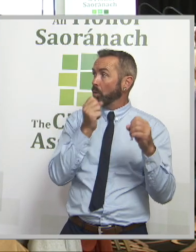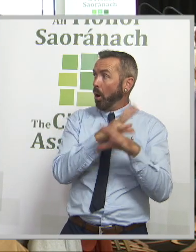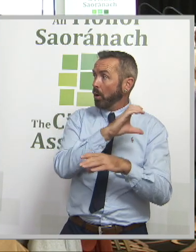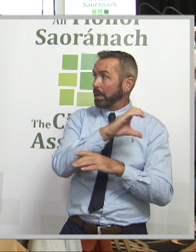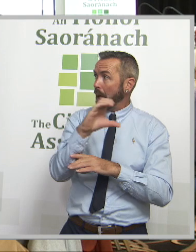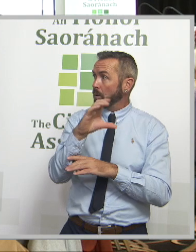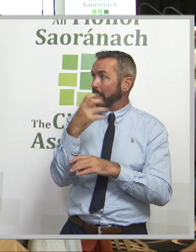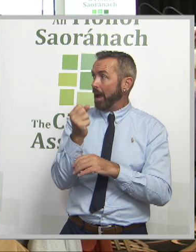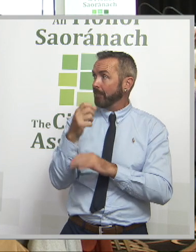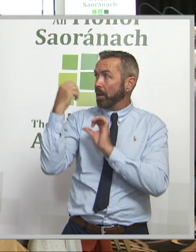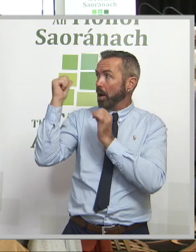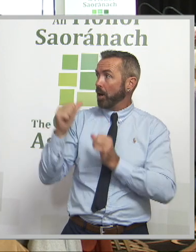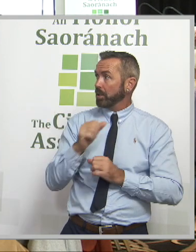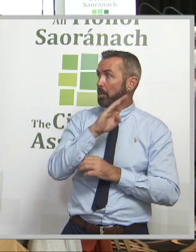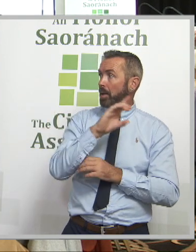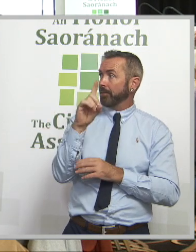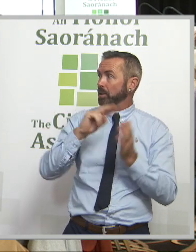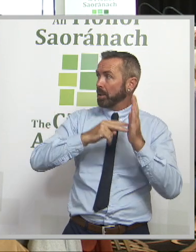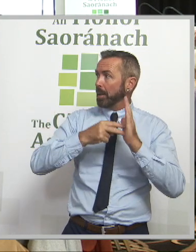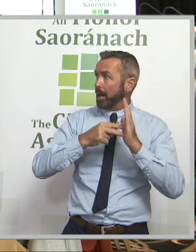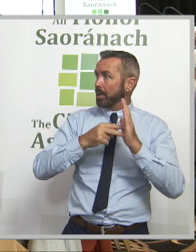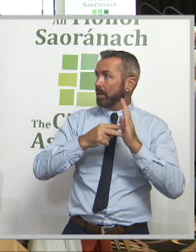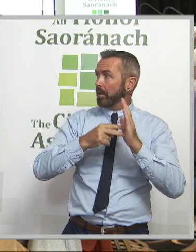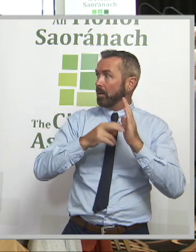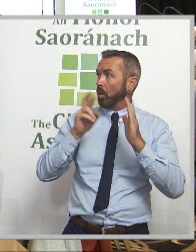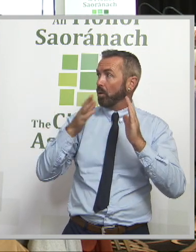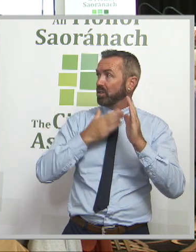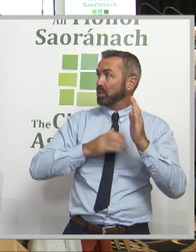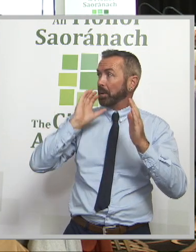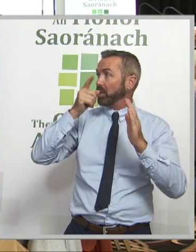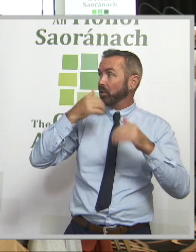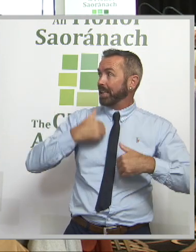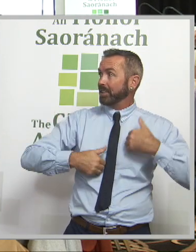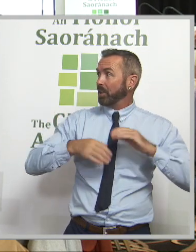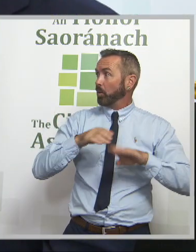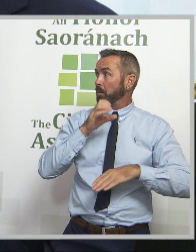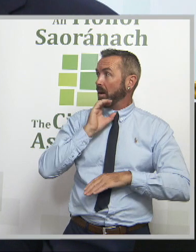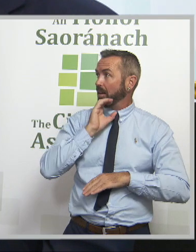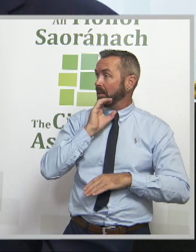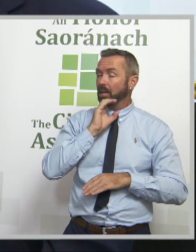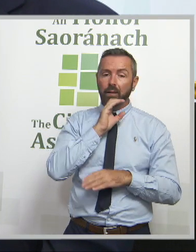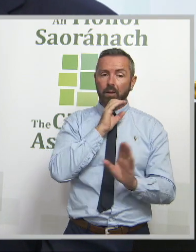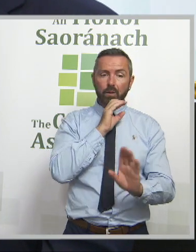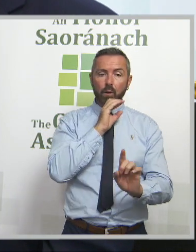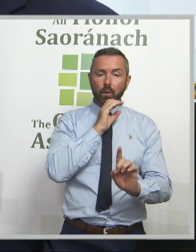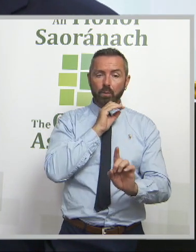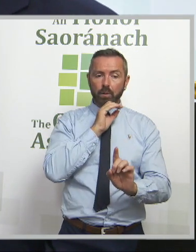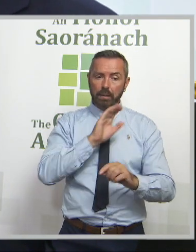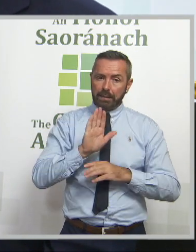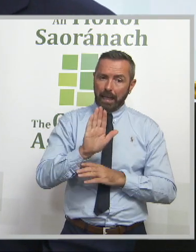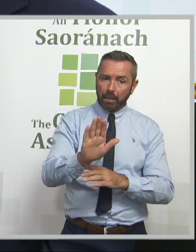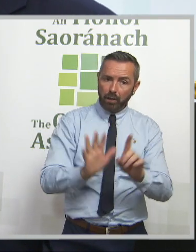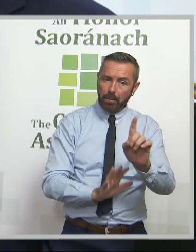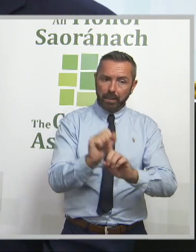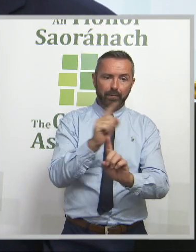have a heritage and biodiversity plan, or is it just because you have someone who's very interested in Monaghan? No, it's not a statutory objective, but it